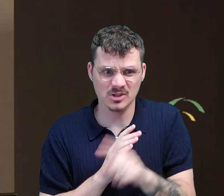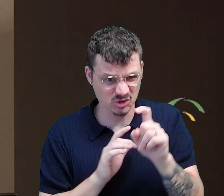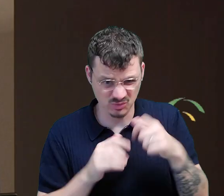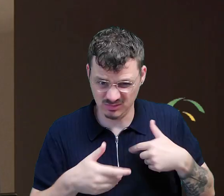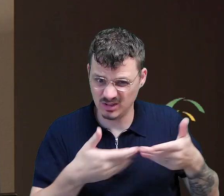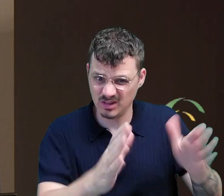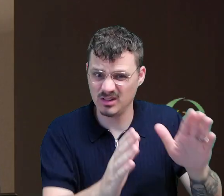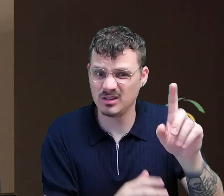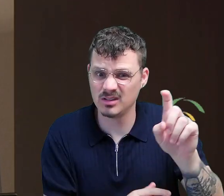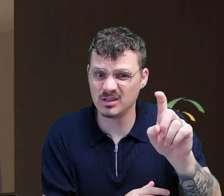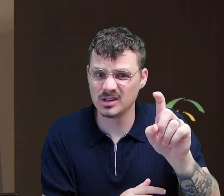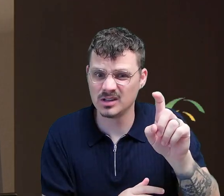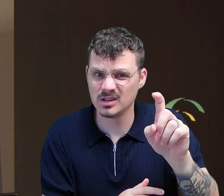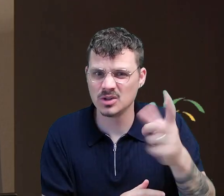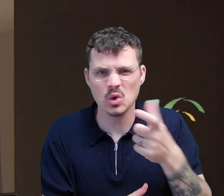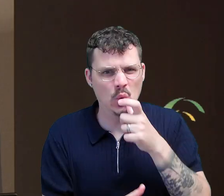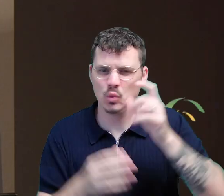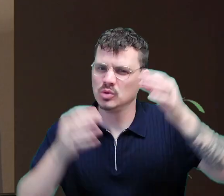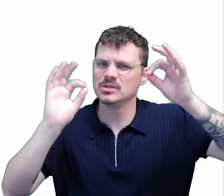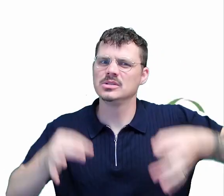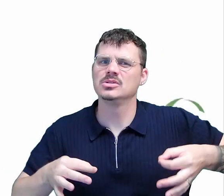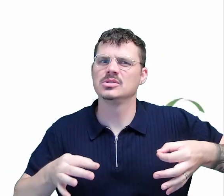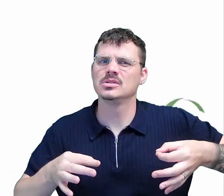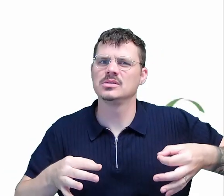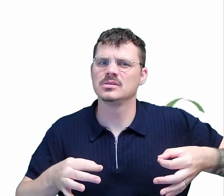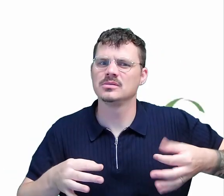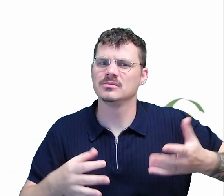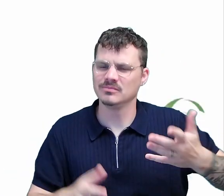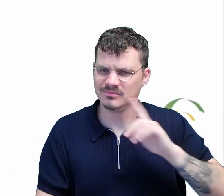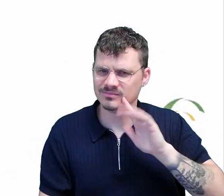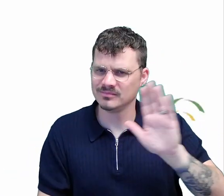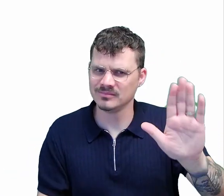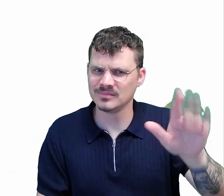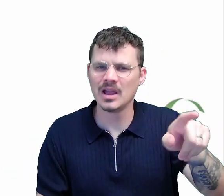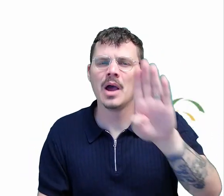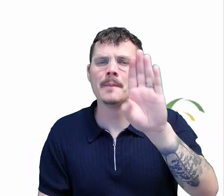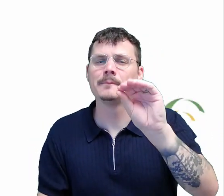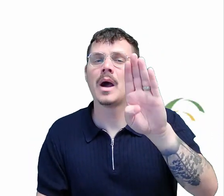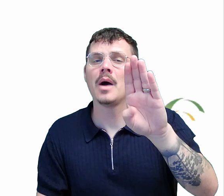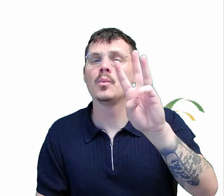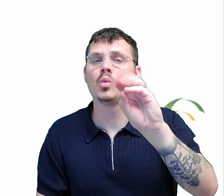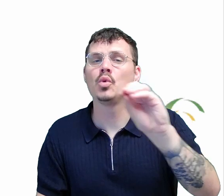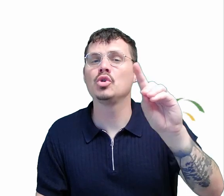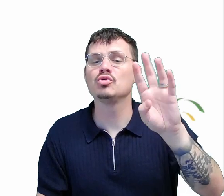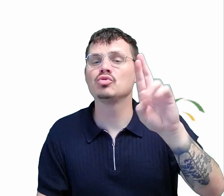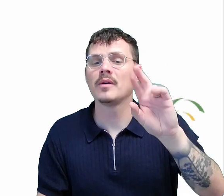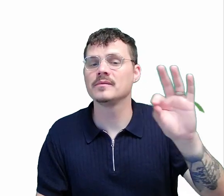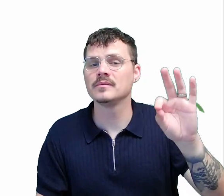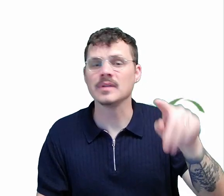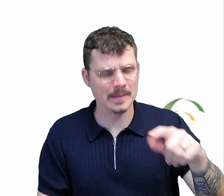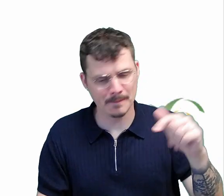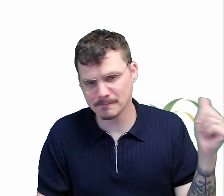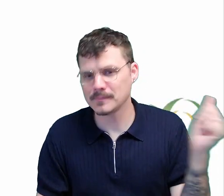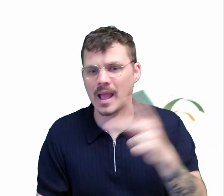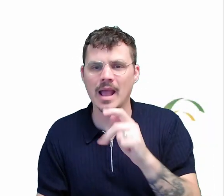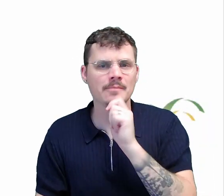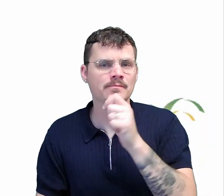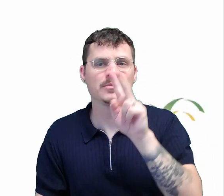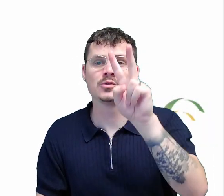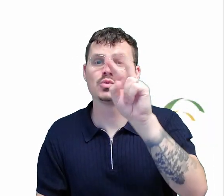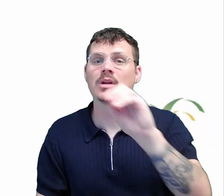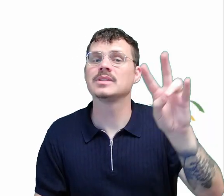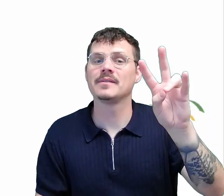we? Whose decision is it? Obviously, it's his. It's Bob Woodruff. He was back on the air in February